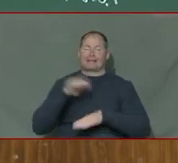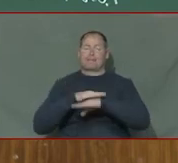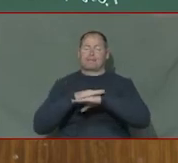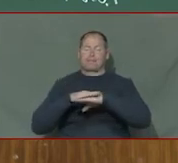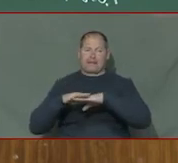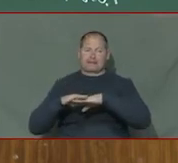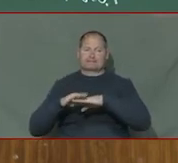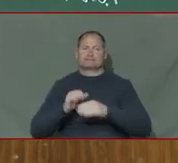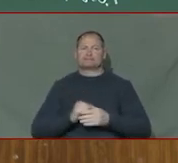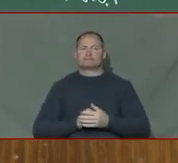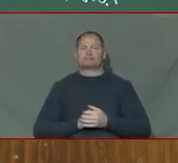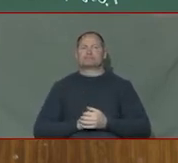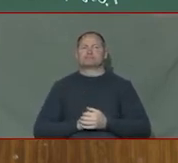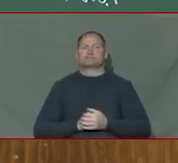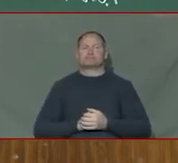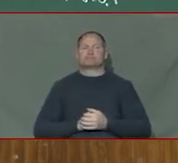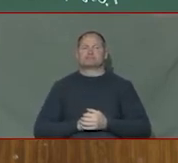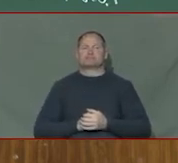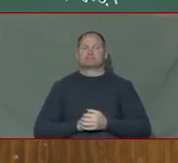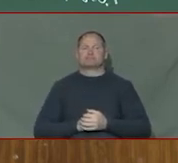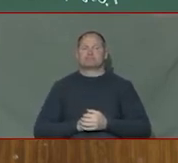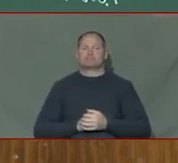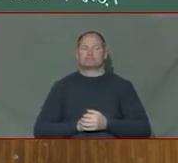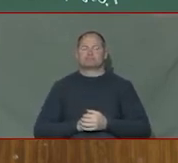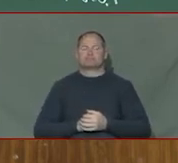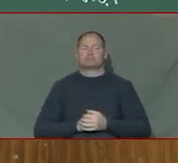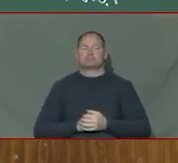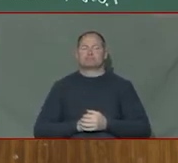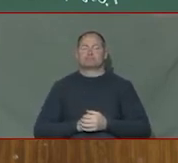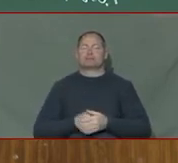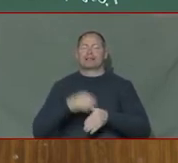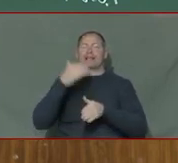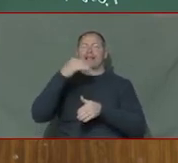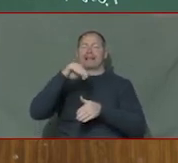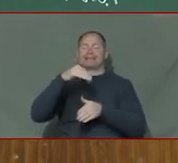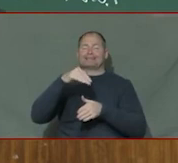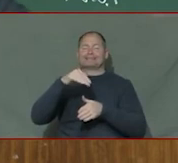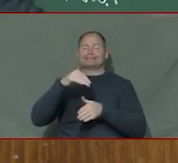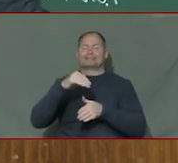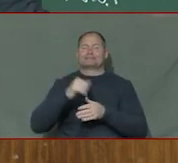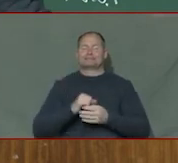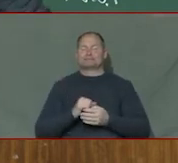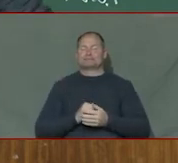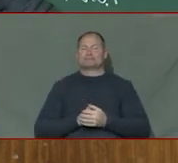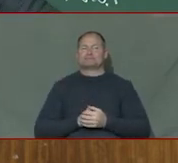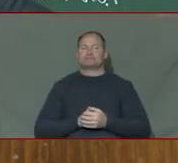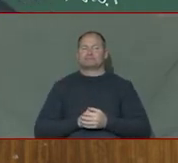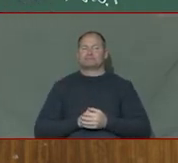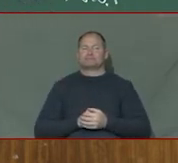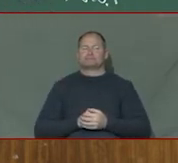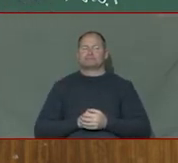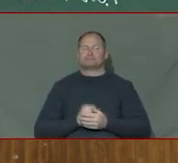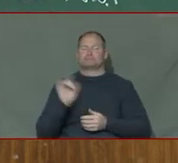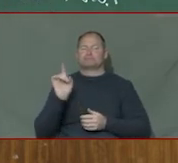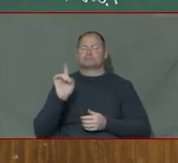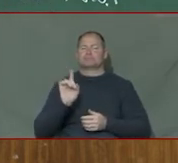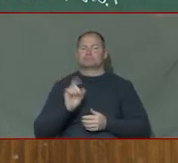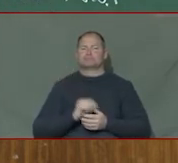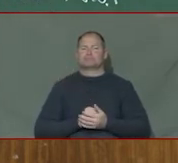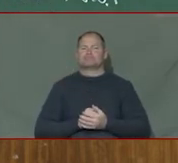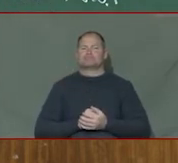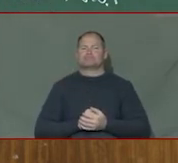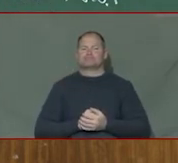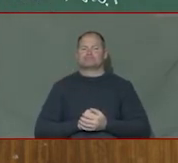it is the base, and the outside edge is given by the following. It